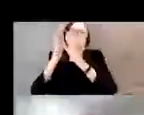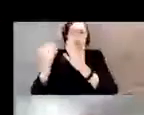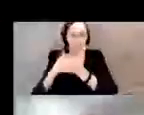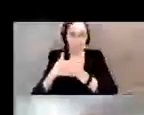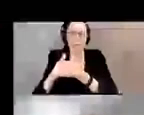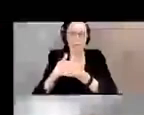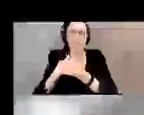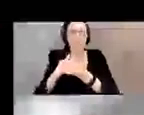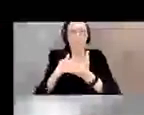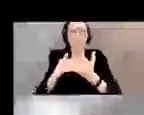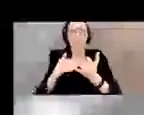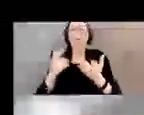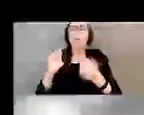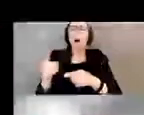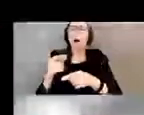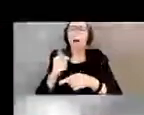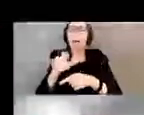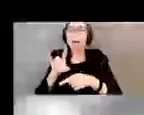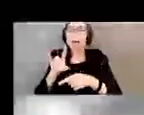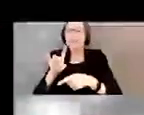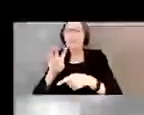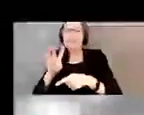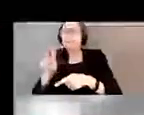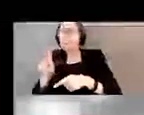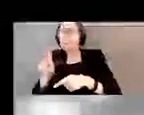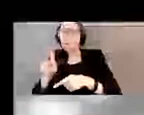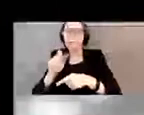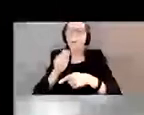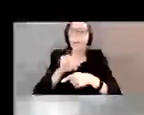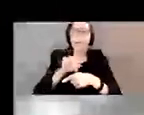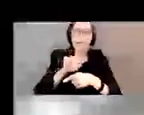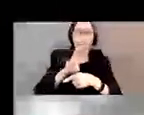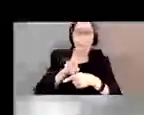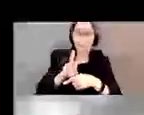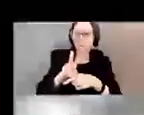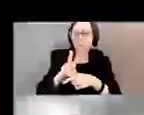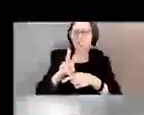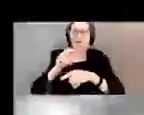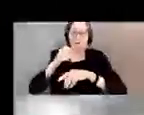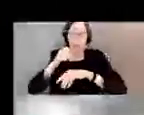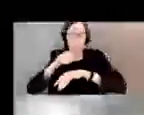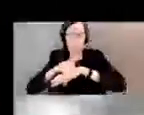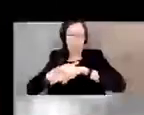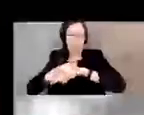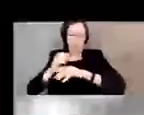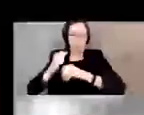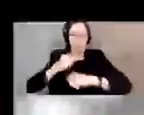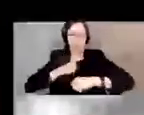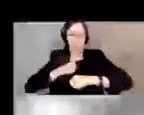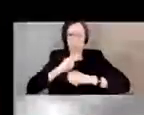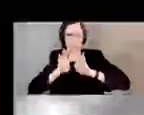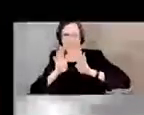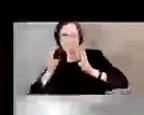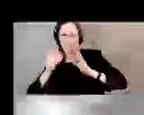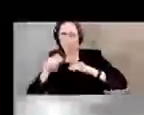What ends up happening between 1841 and 1842 is the British garrisons inside some of these cities have to